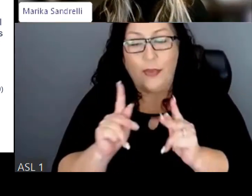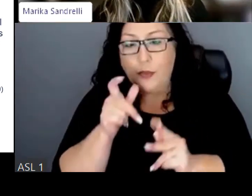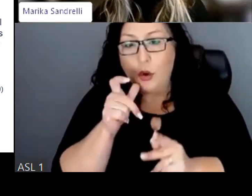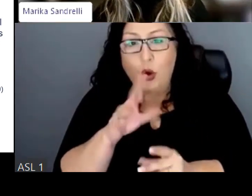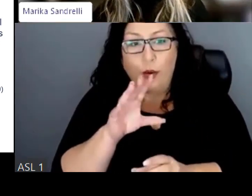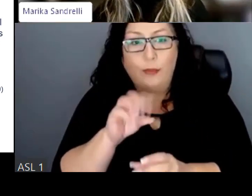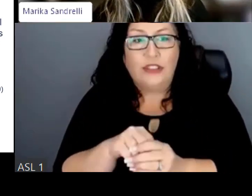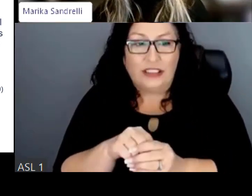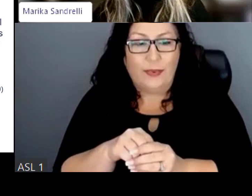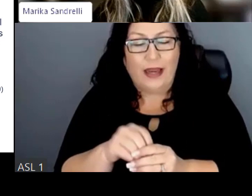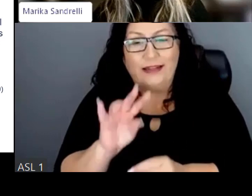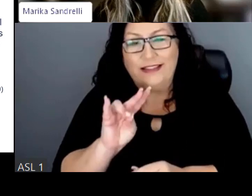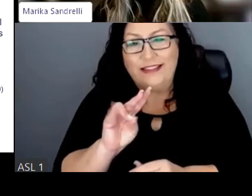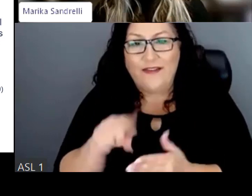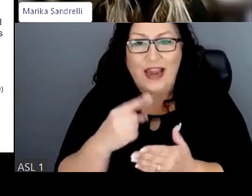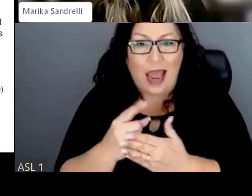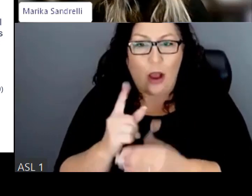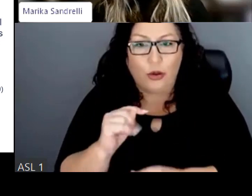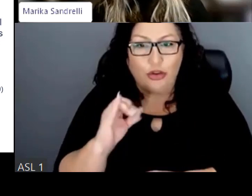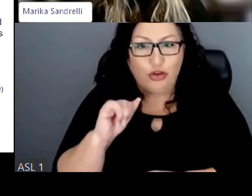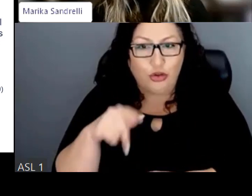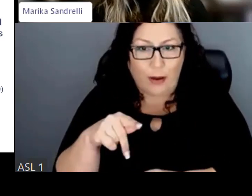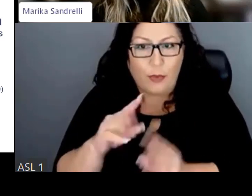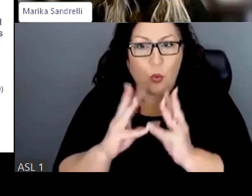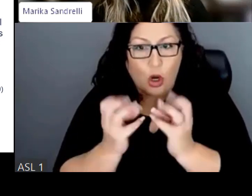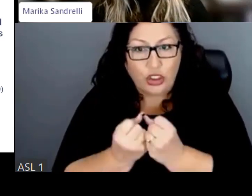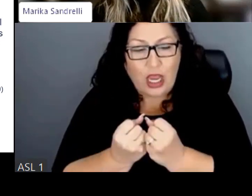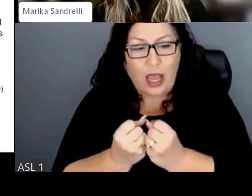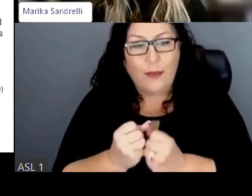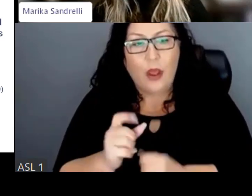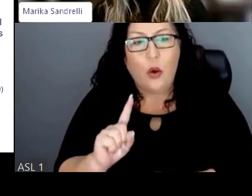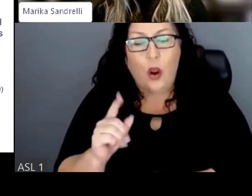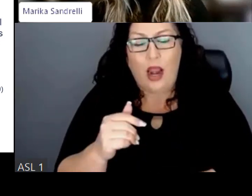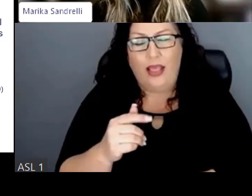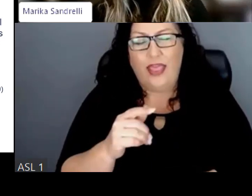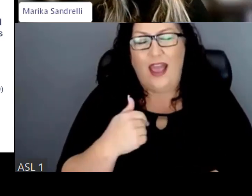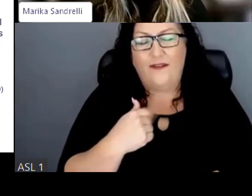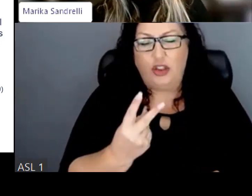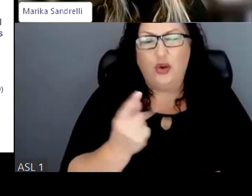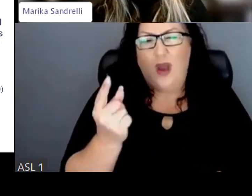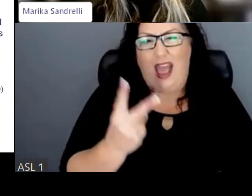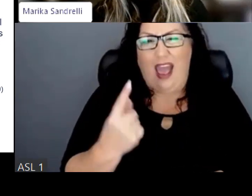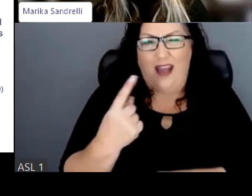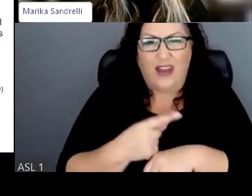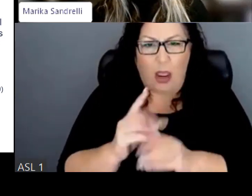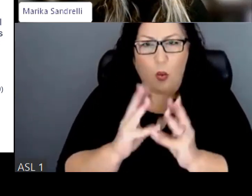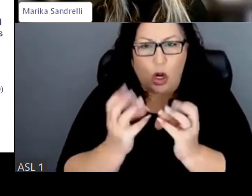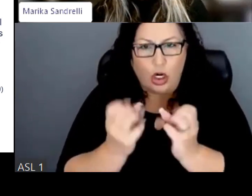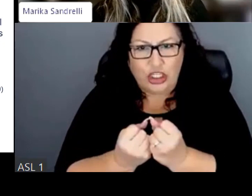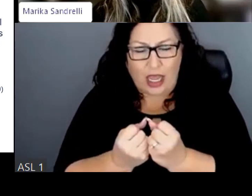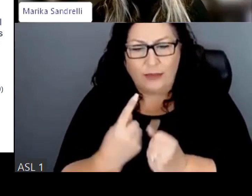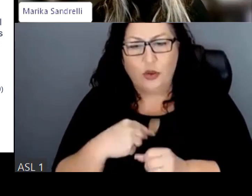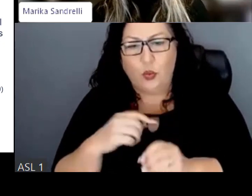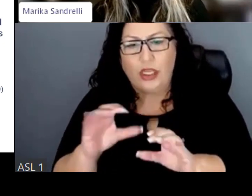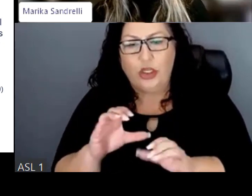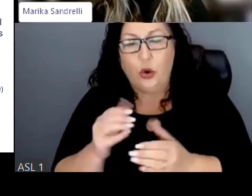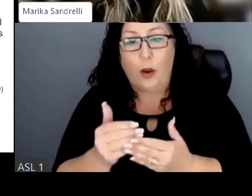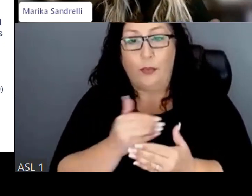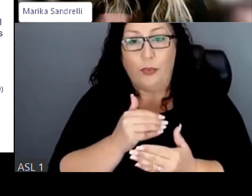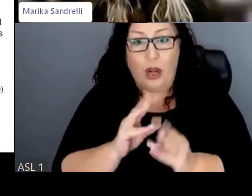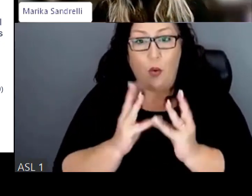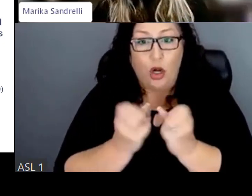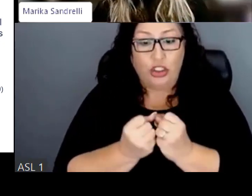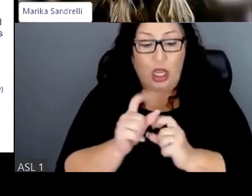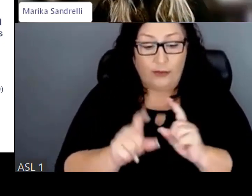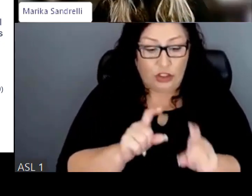people who participate in a 7-hour TRIP workshop, where there are 2 half-day workshops, we do